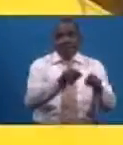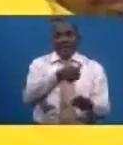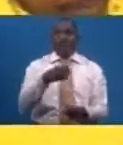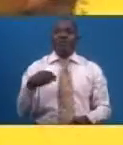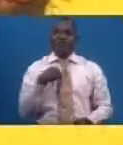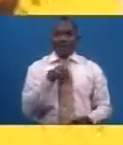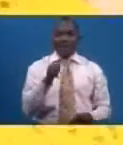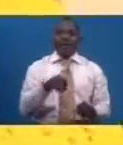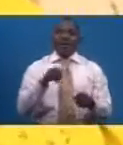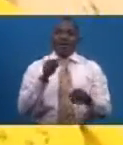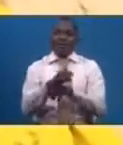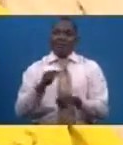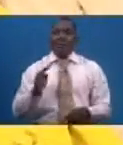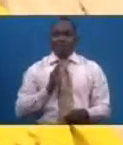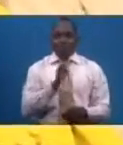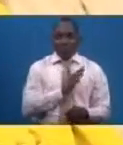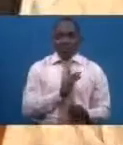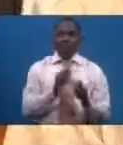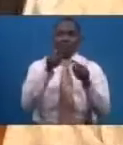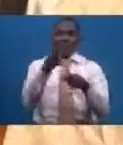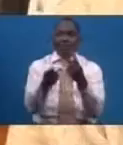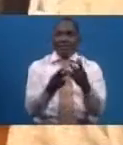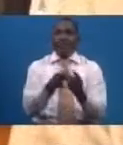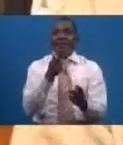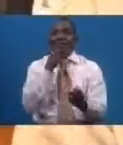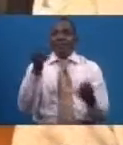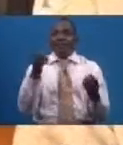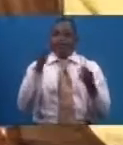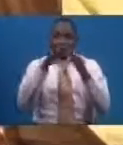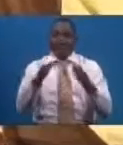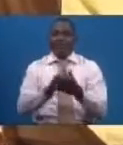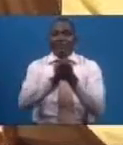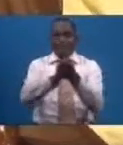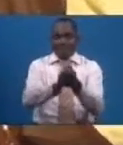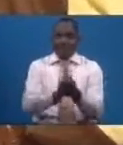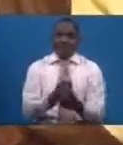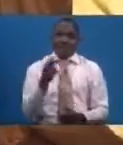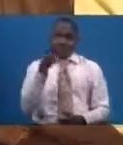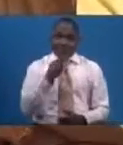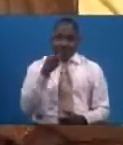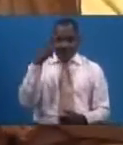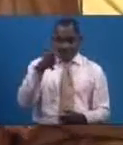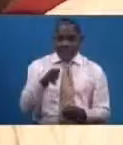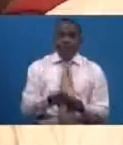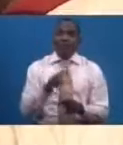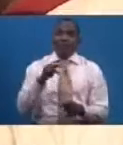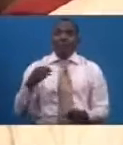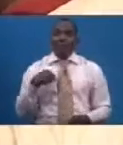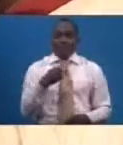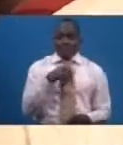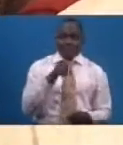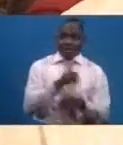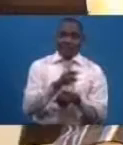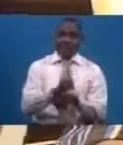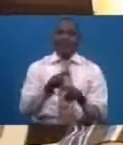members of his advisory board to the residence of Nana Akufo-Addo to congratulate him. In a speech read for him by a member of his